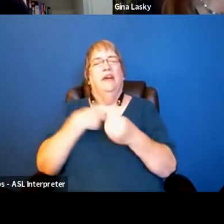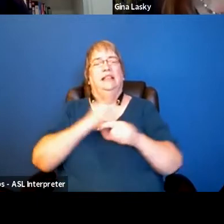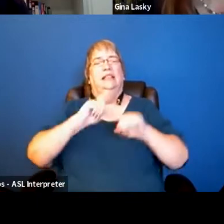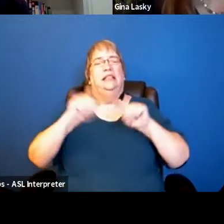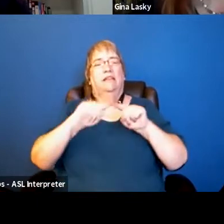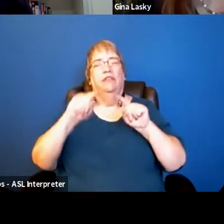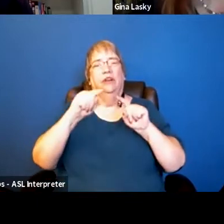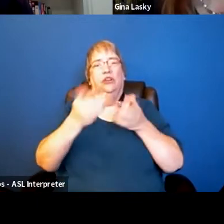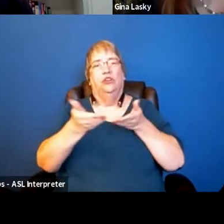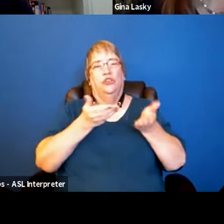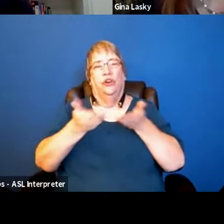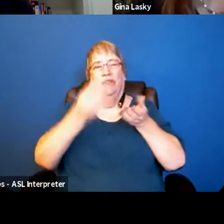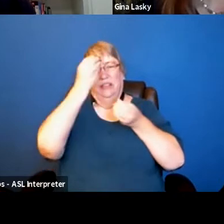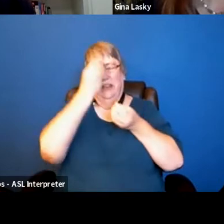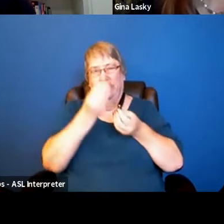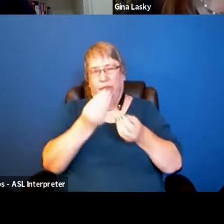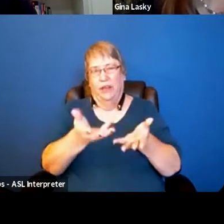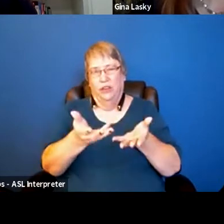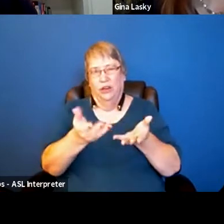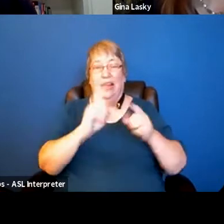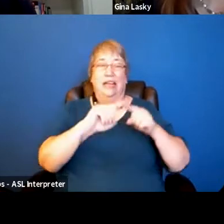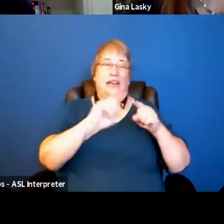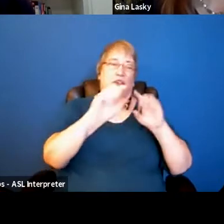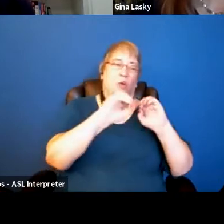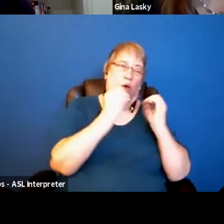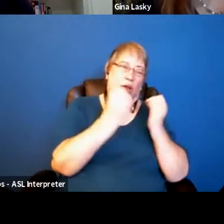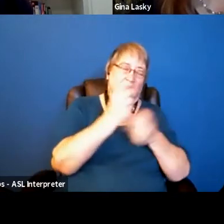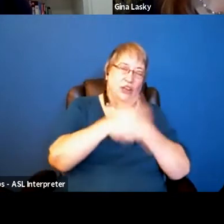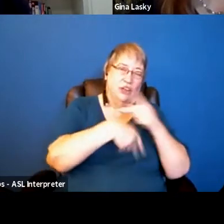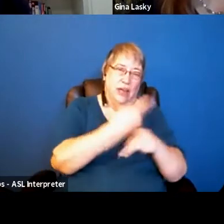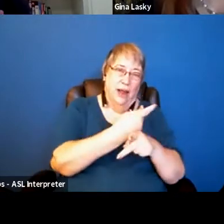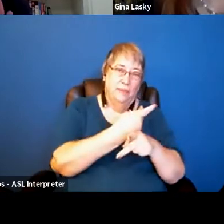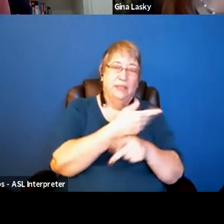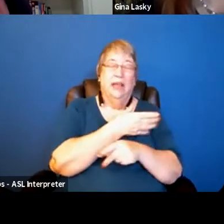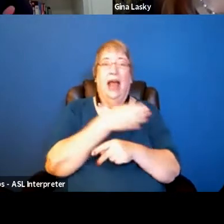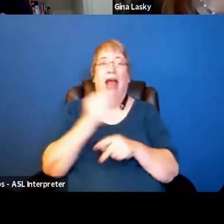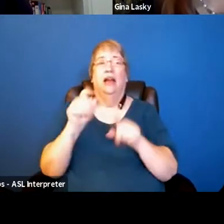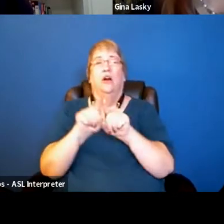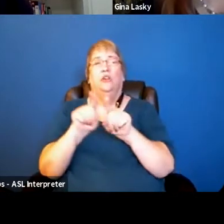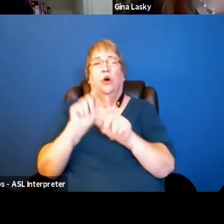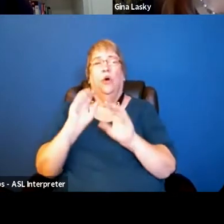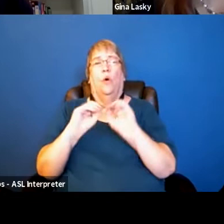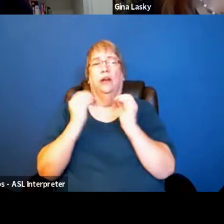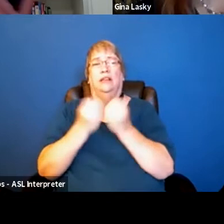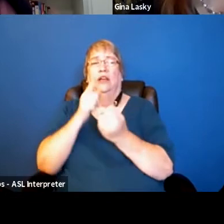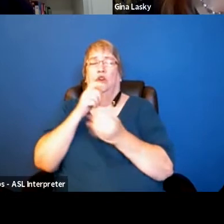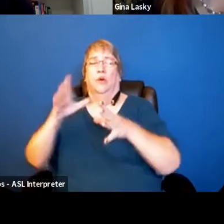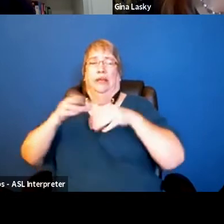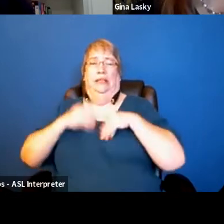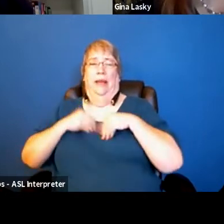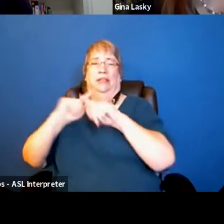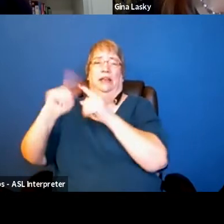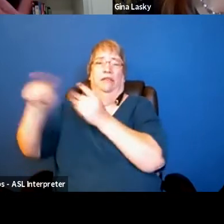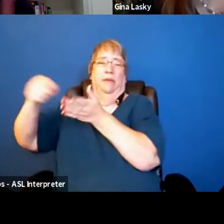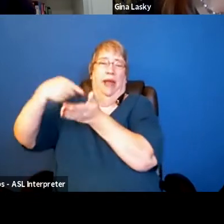and substance use disorder organization types, as well as organizations who accept different payers. So it's not just